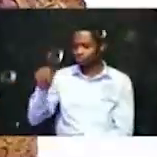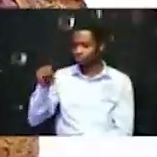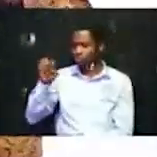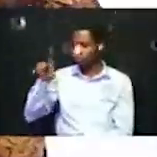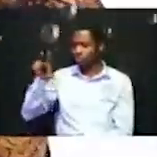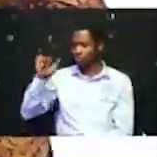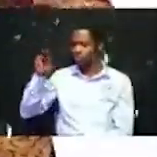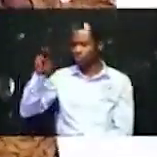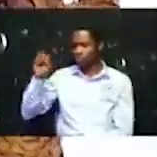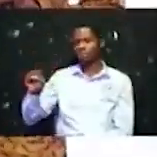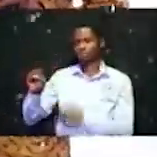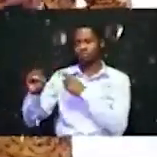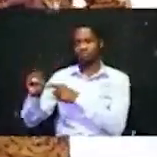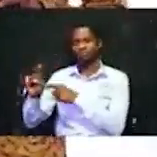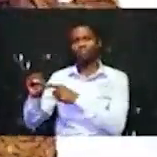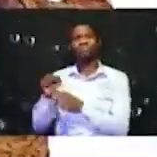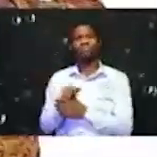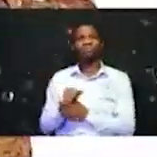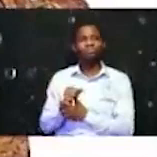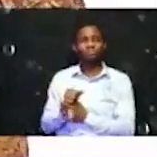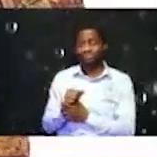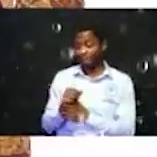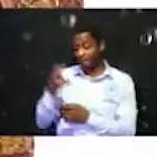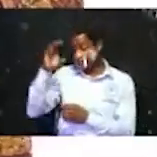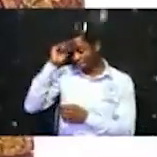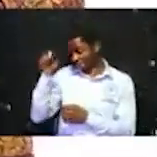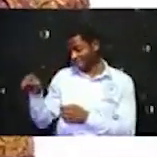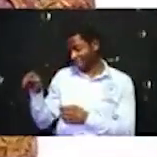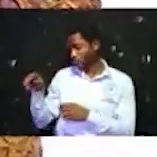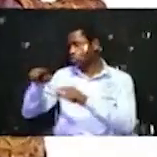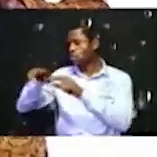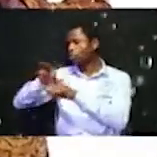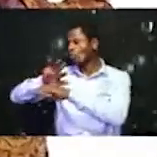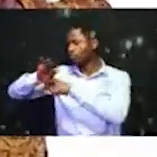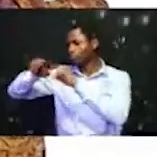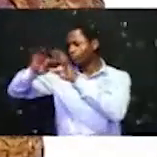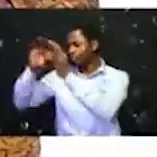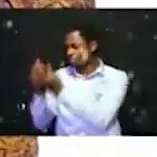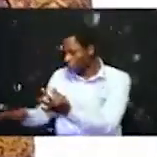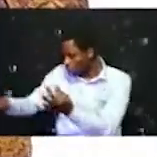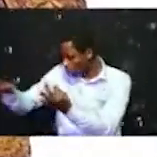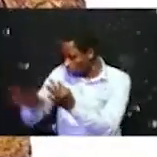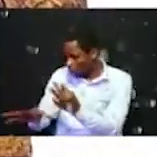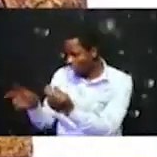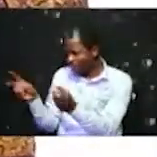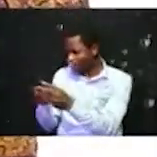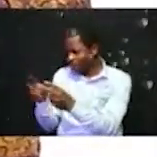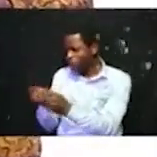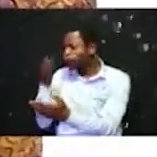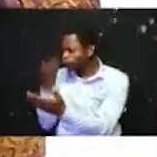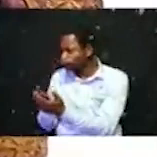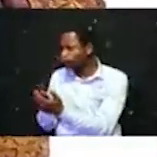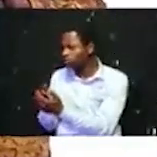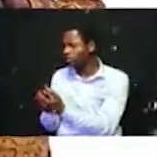Italia dienumu or ha. He and all his family were devout and God-fearing. He gave generously to those